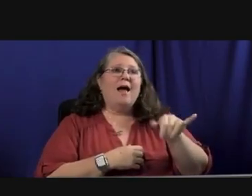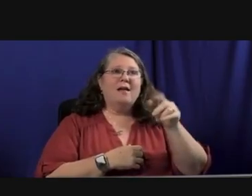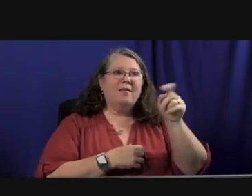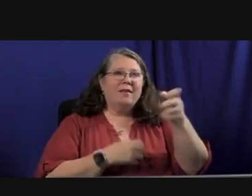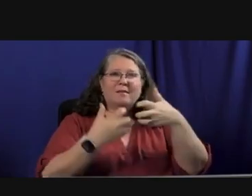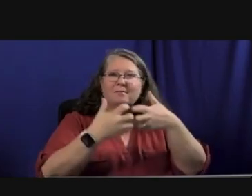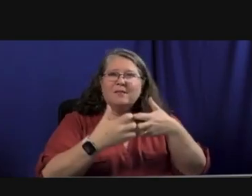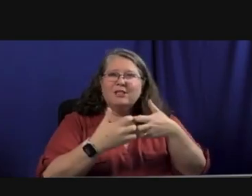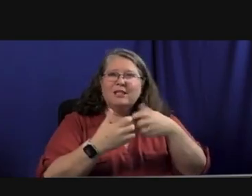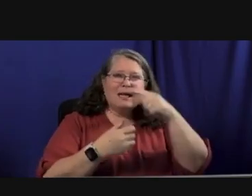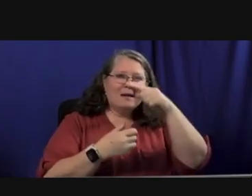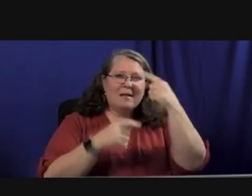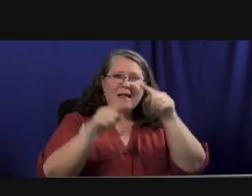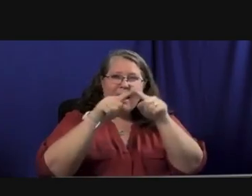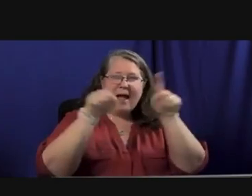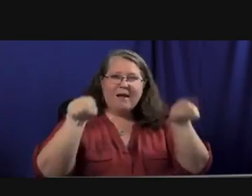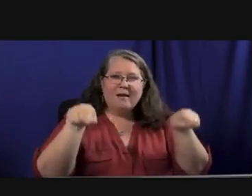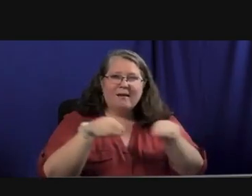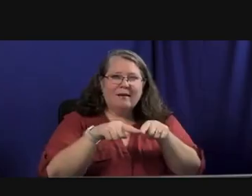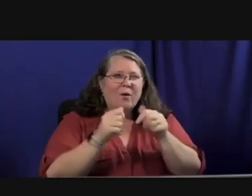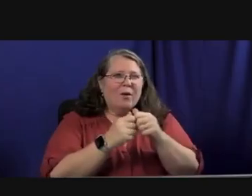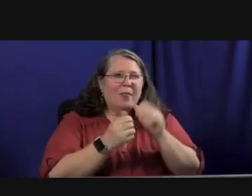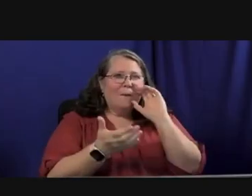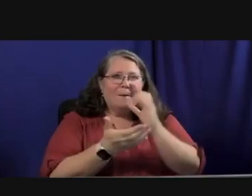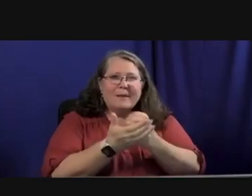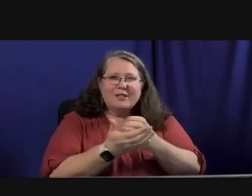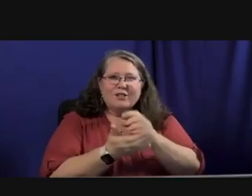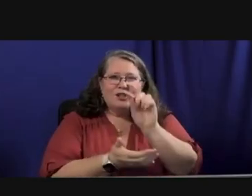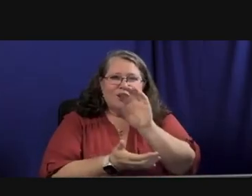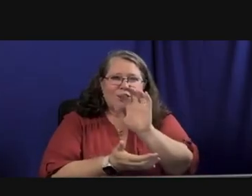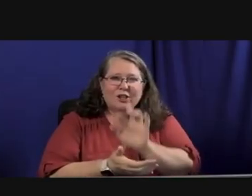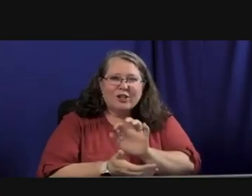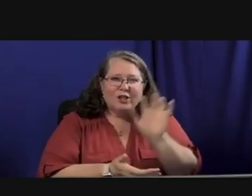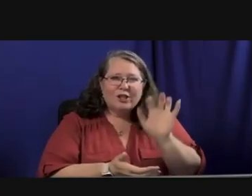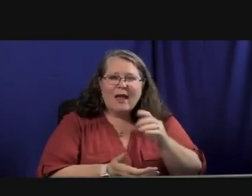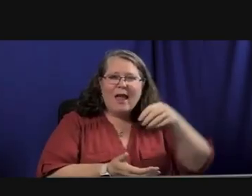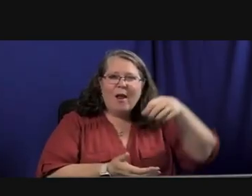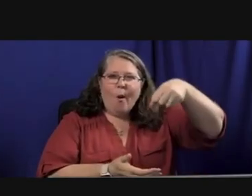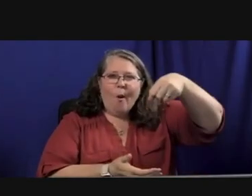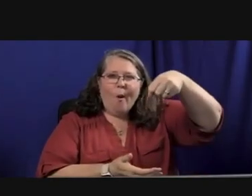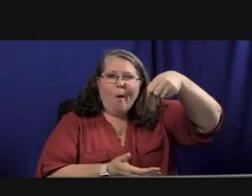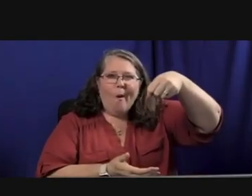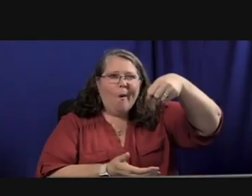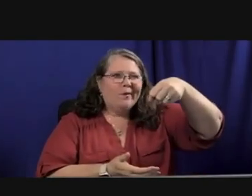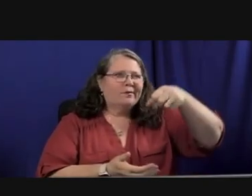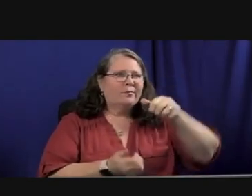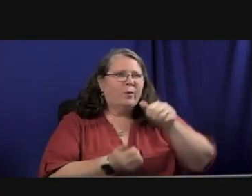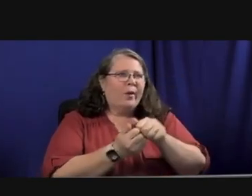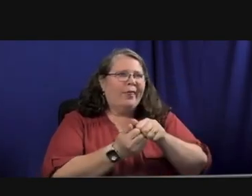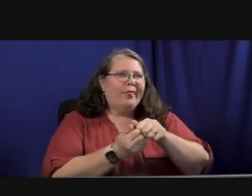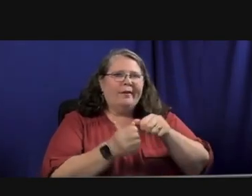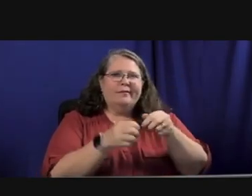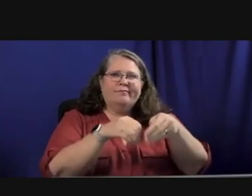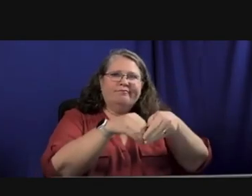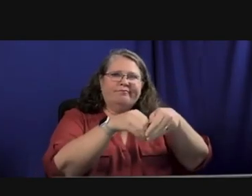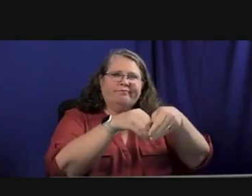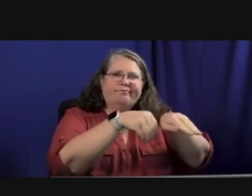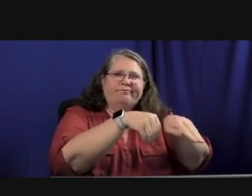And that is related with the automated communication. There's pictures that are on there where you can literally, it's